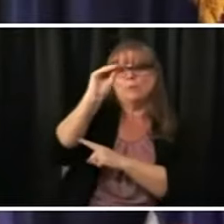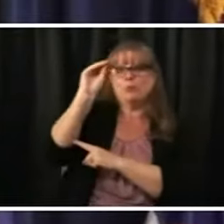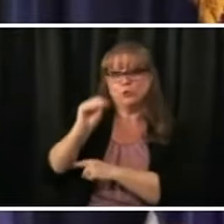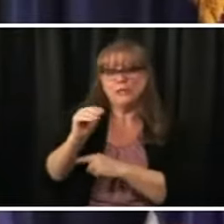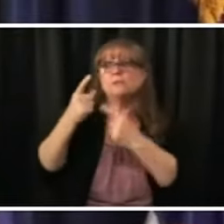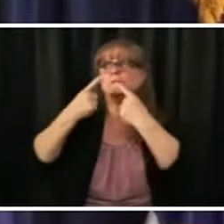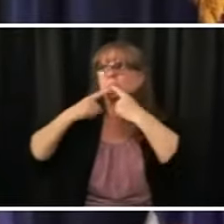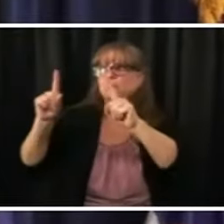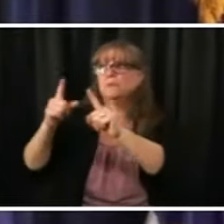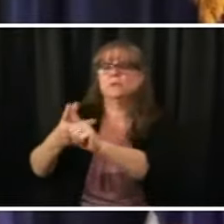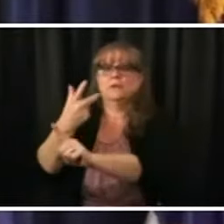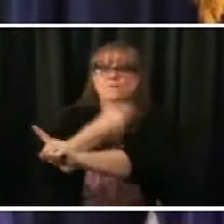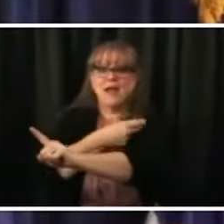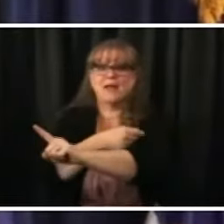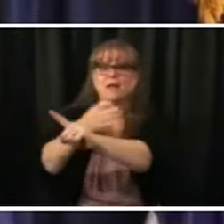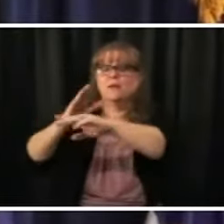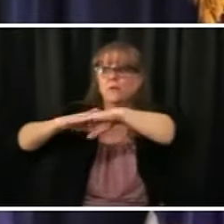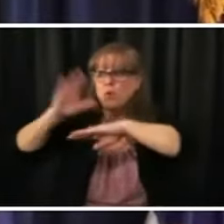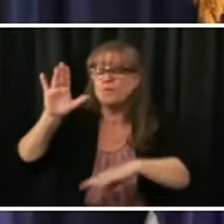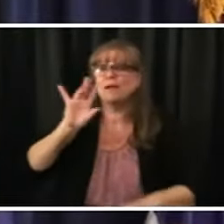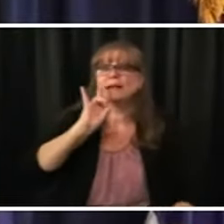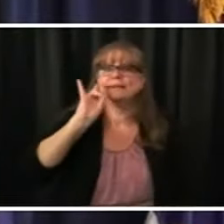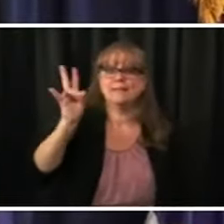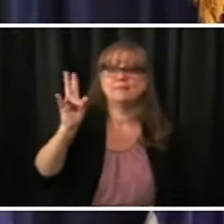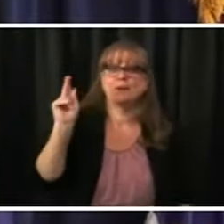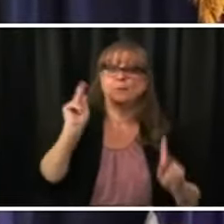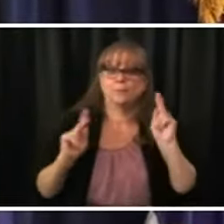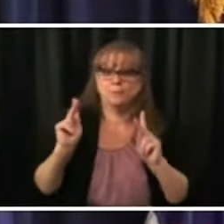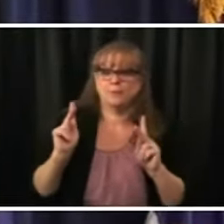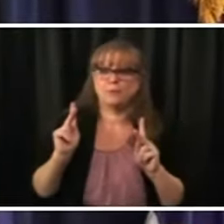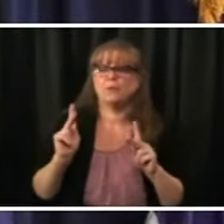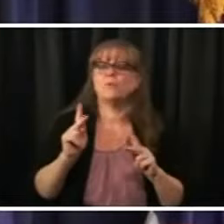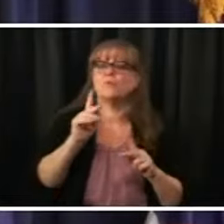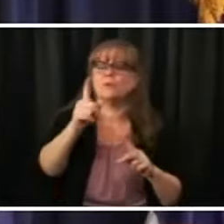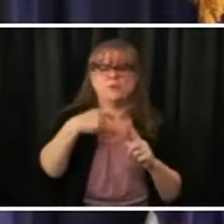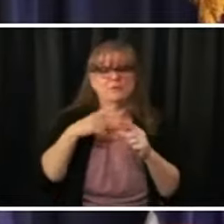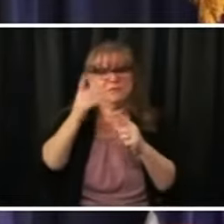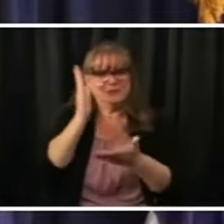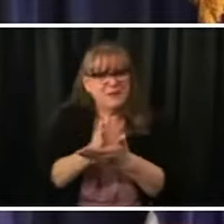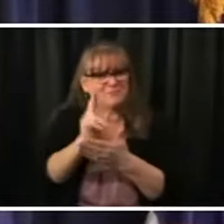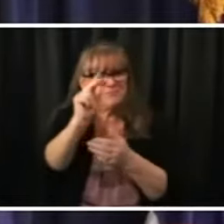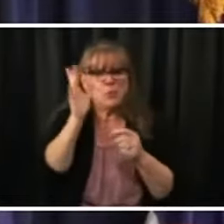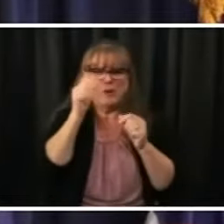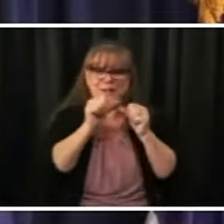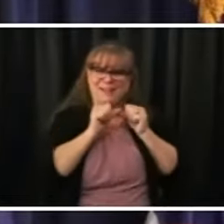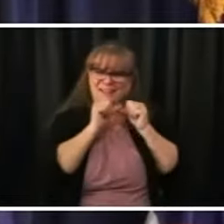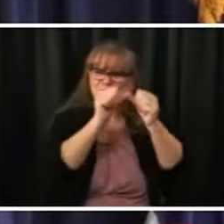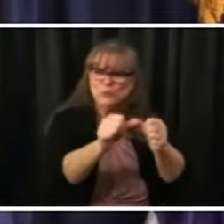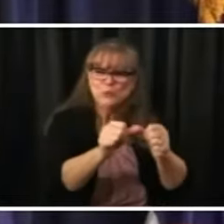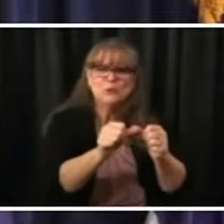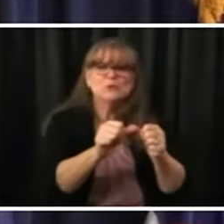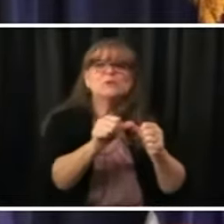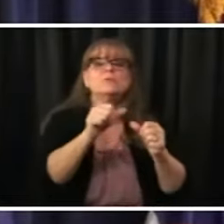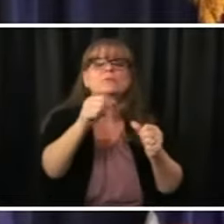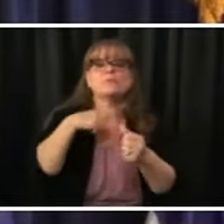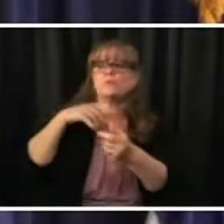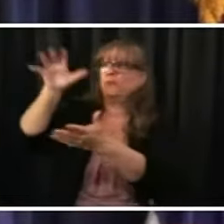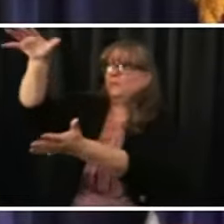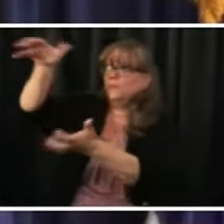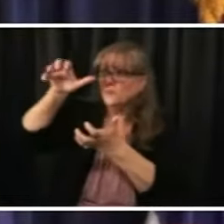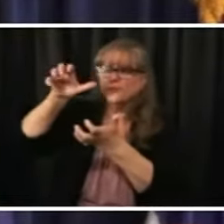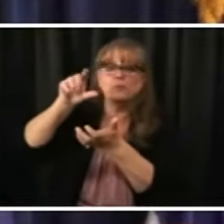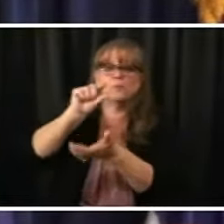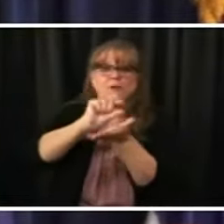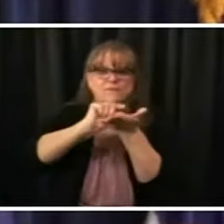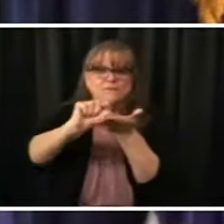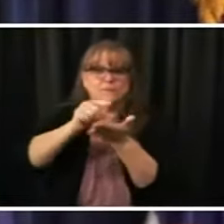up. We continue to deploy the vaccines that we receive in our state, but we know that until more Coloradans have